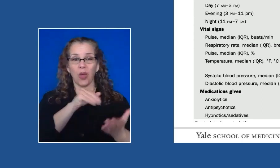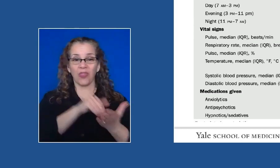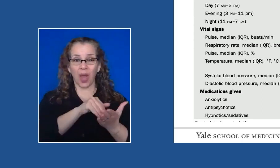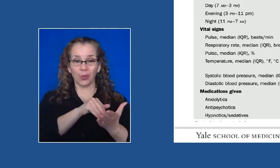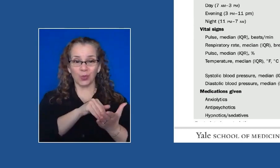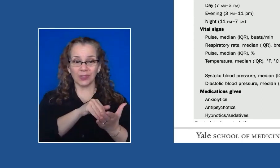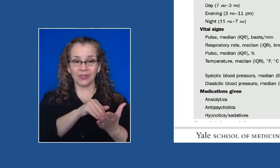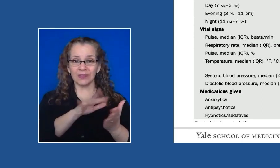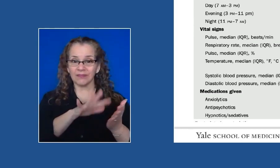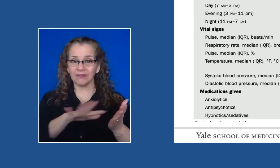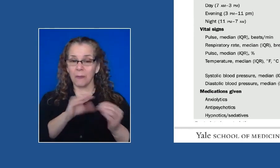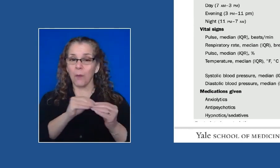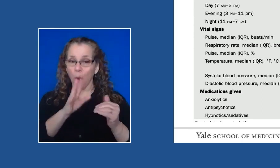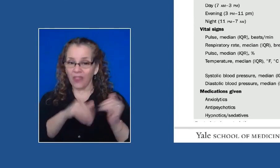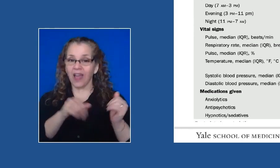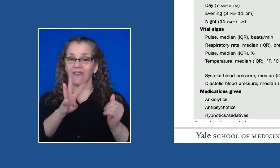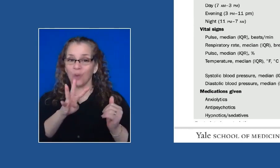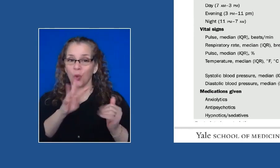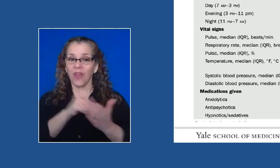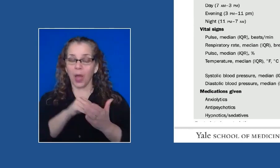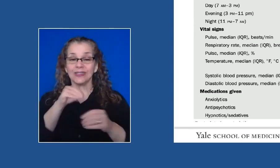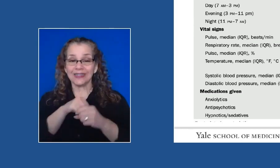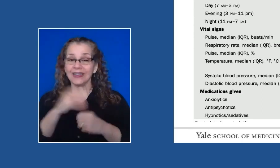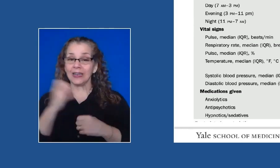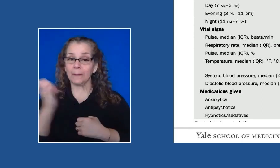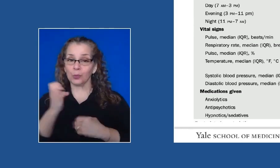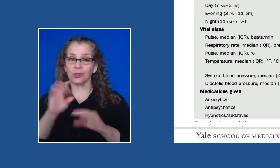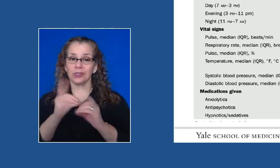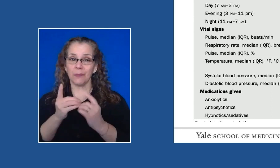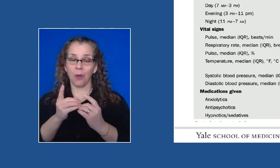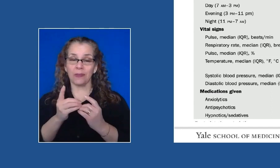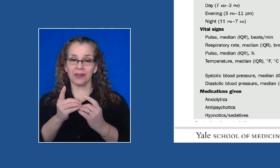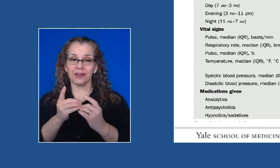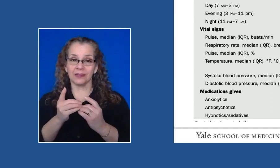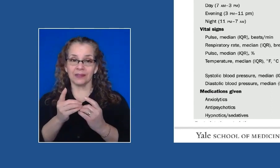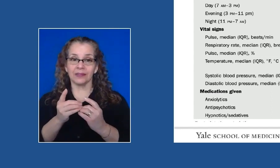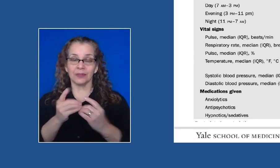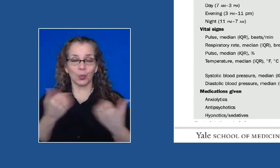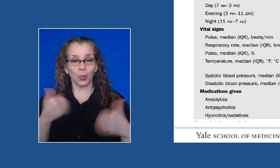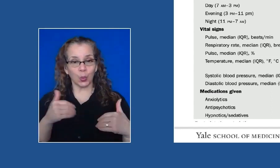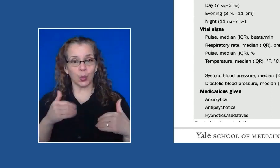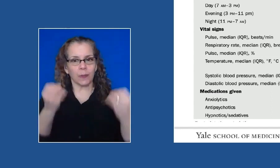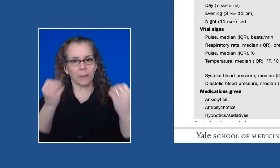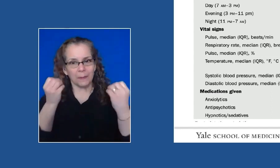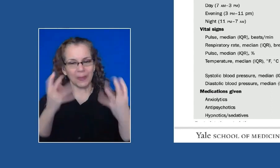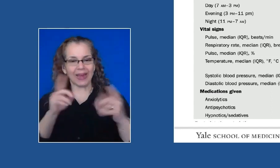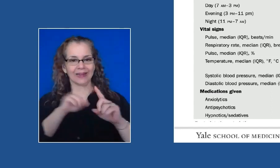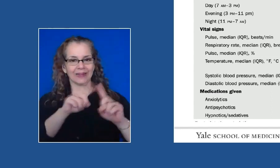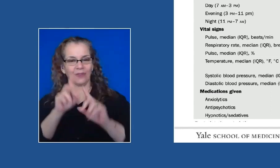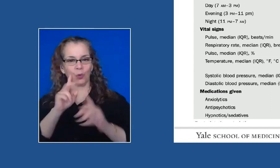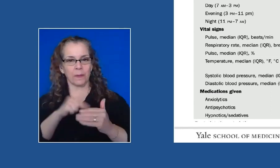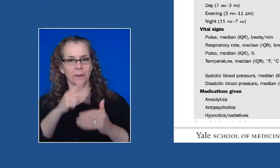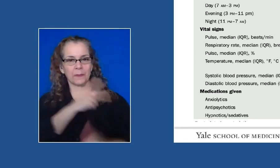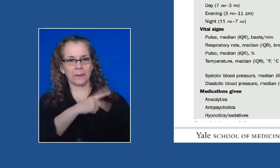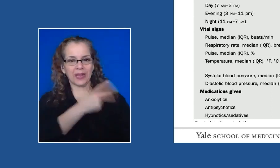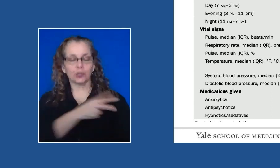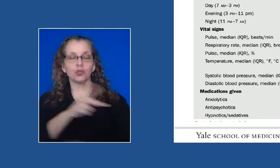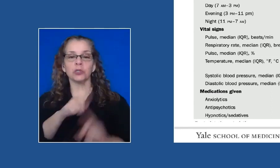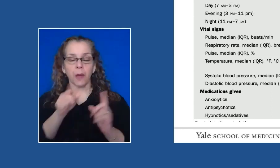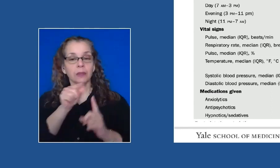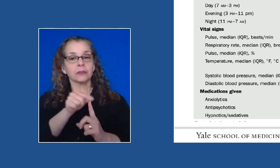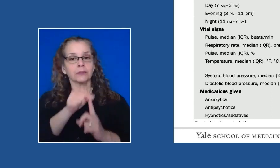emergency department alone. And this is happening to a number of different patients, but specifically those with behavioral